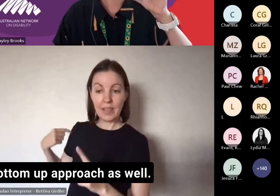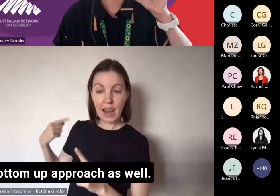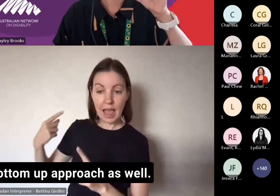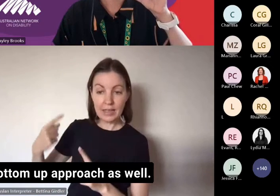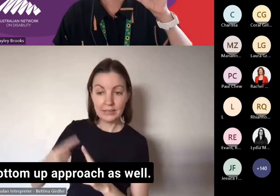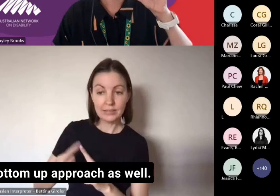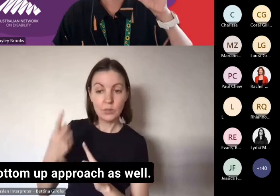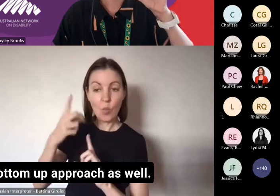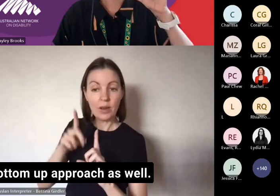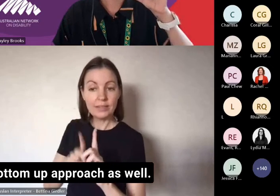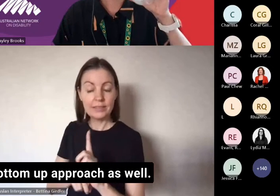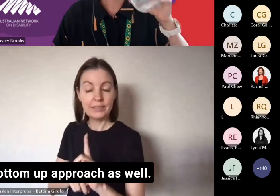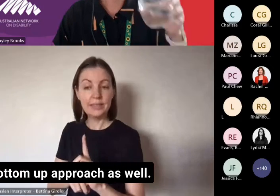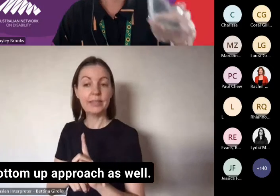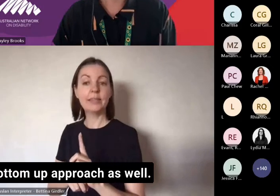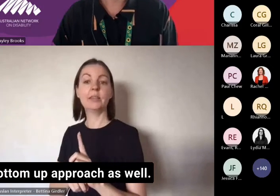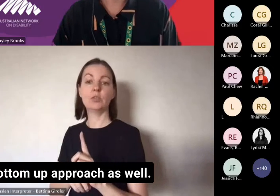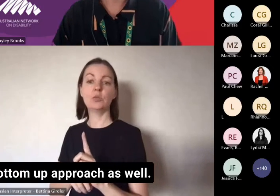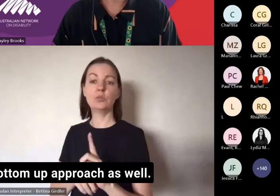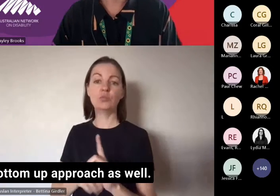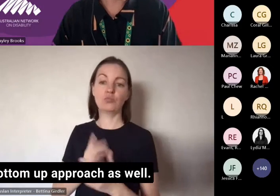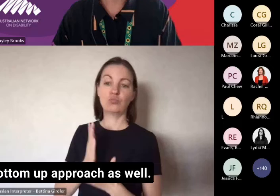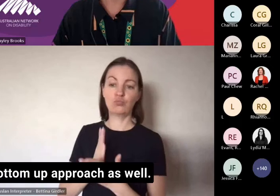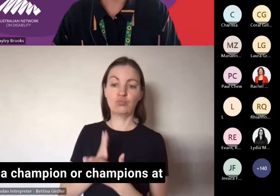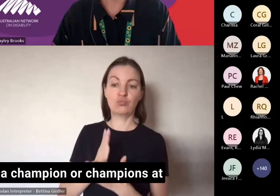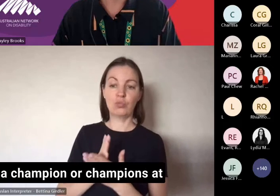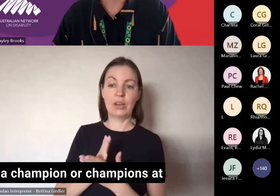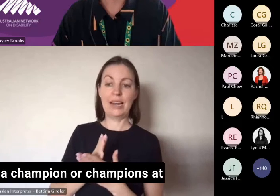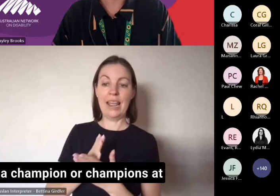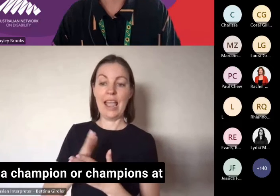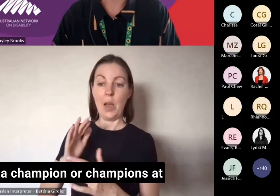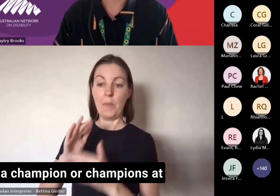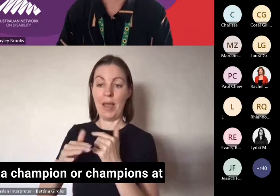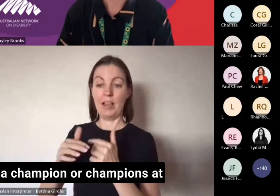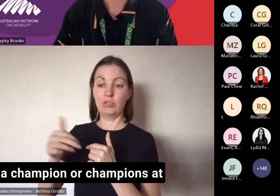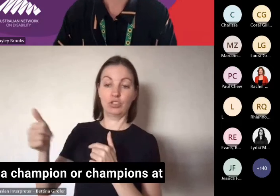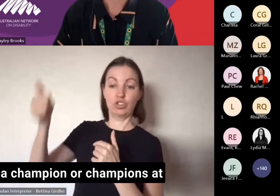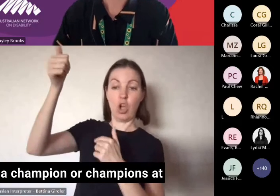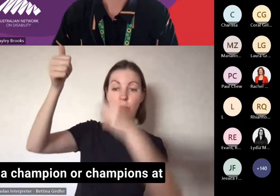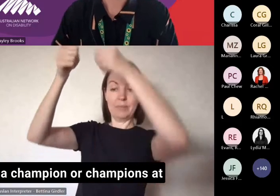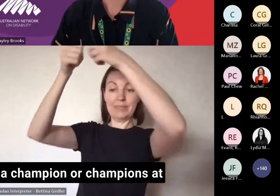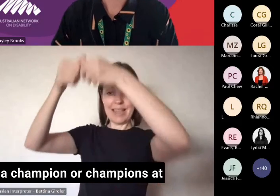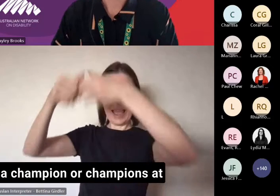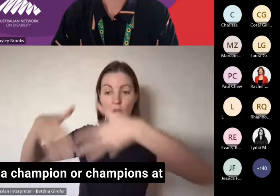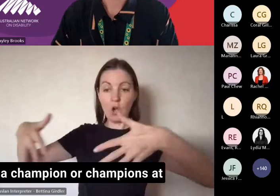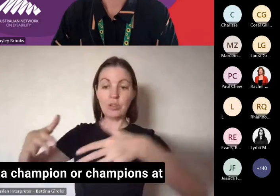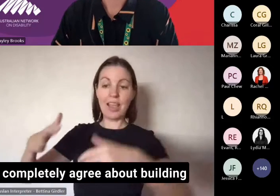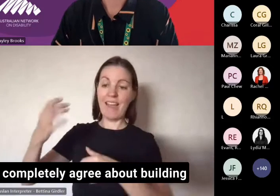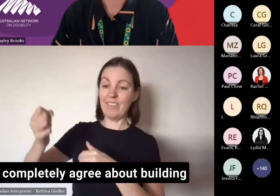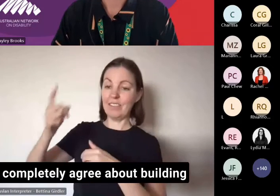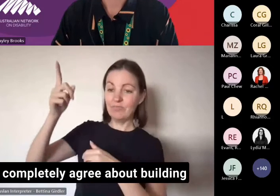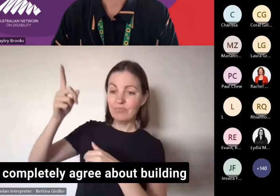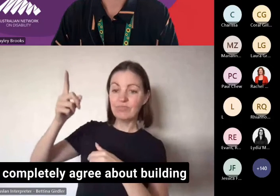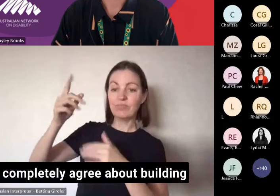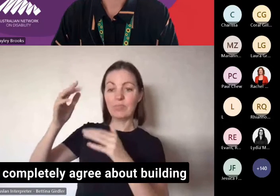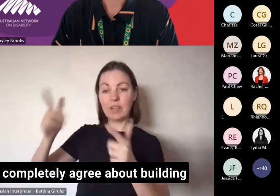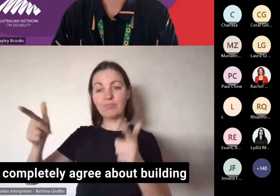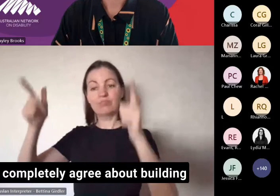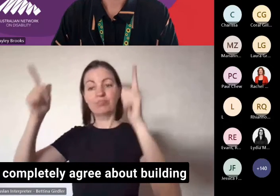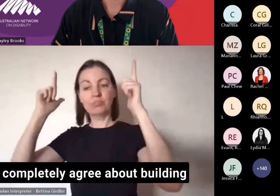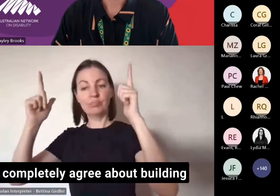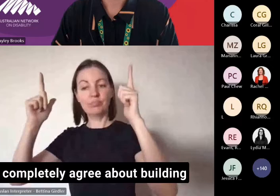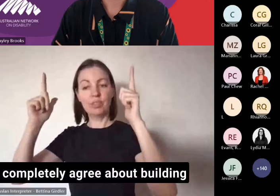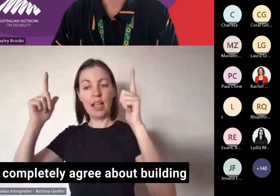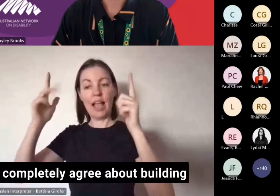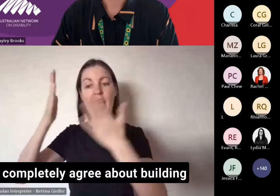been top down, bottom up approach as well. So certainly having a champion or champions at that executive level, and